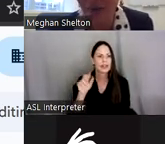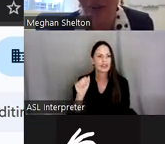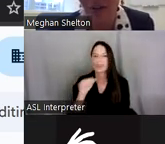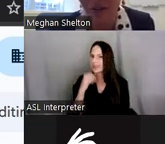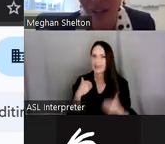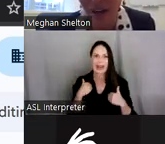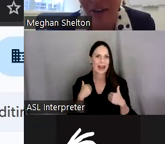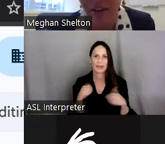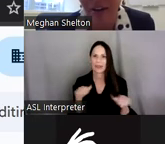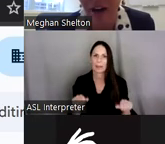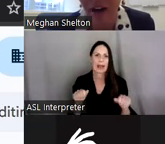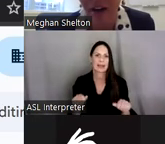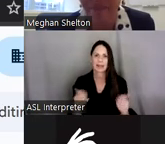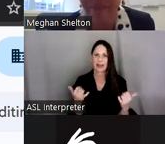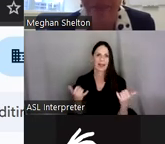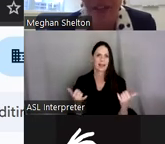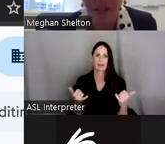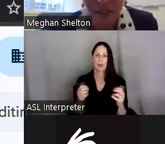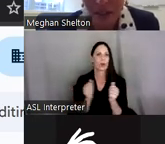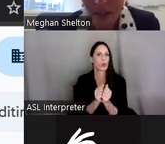this point with all of the other